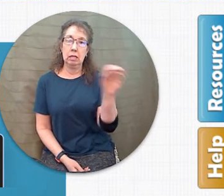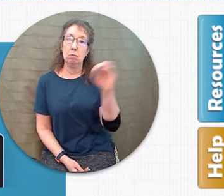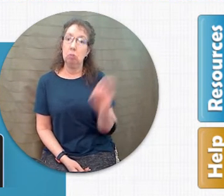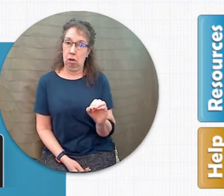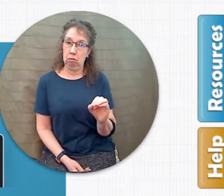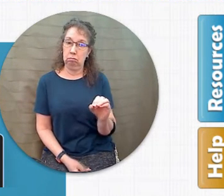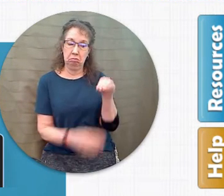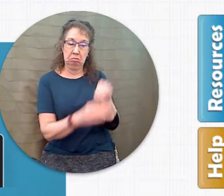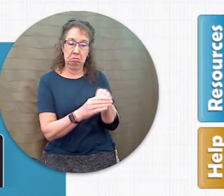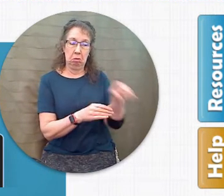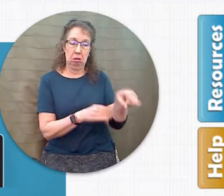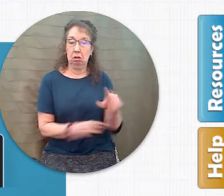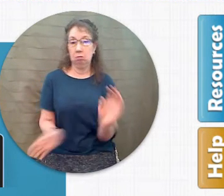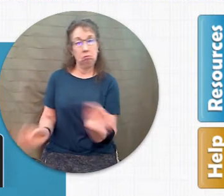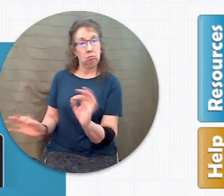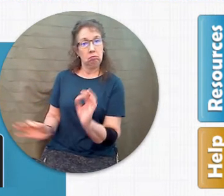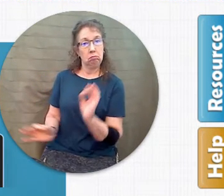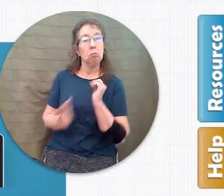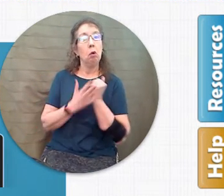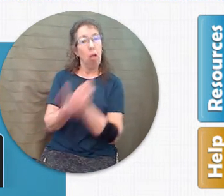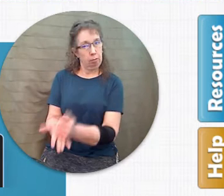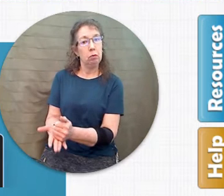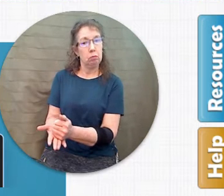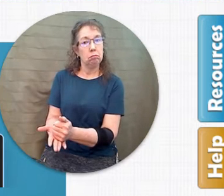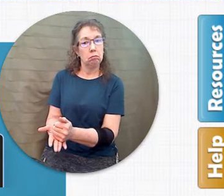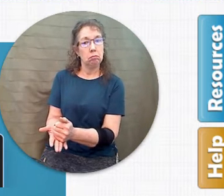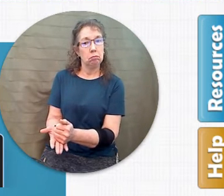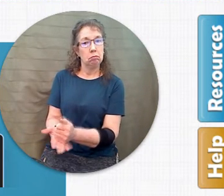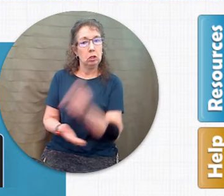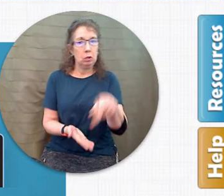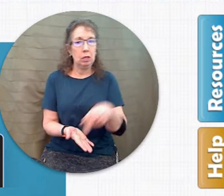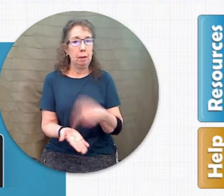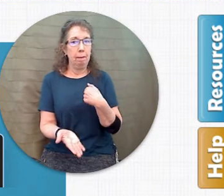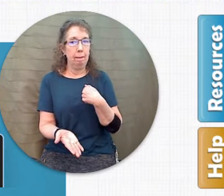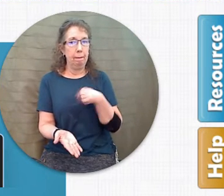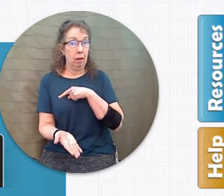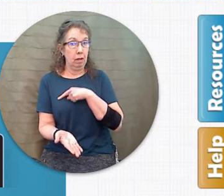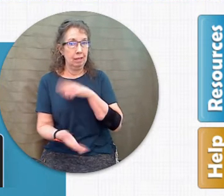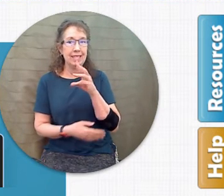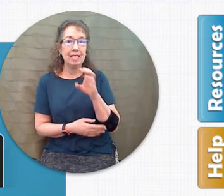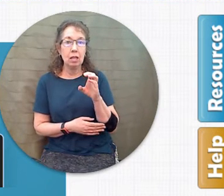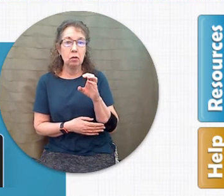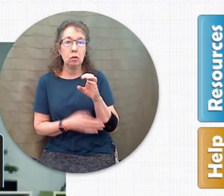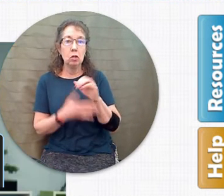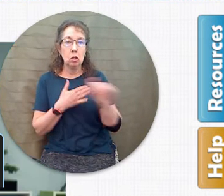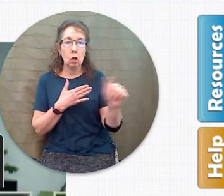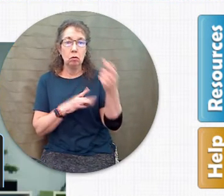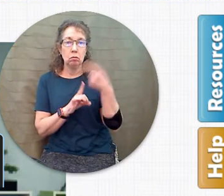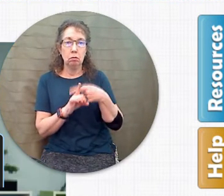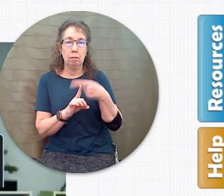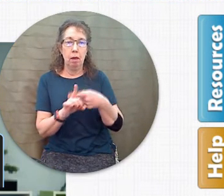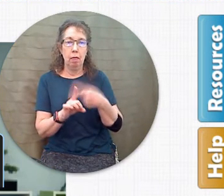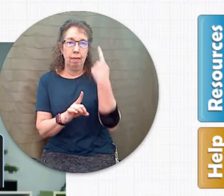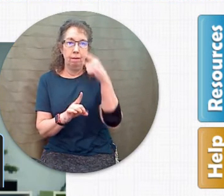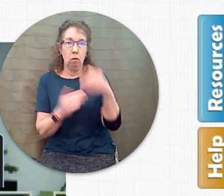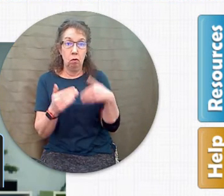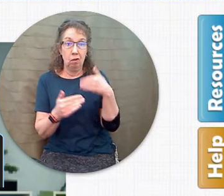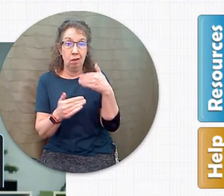we will help you with that. You just need to pay us $600 a month for the